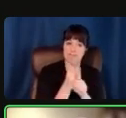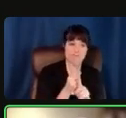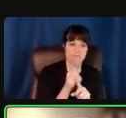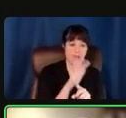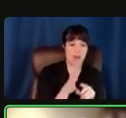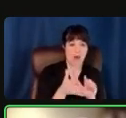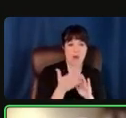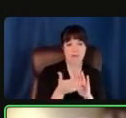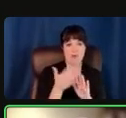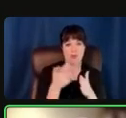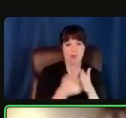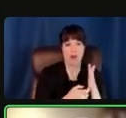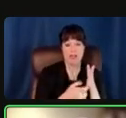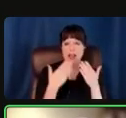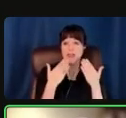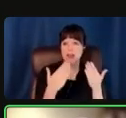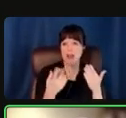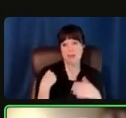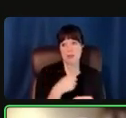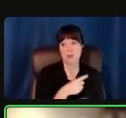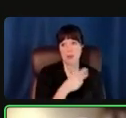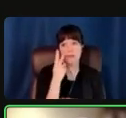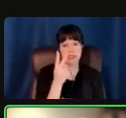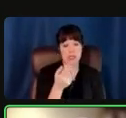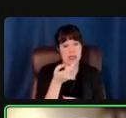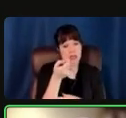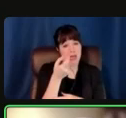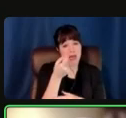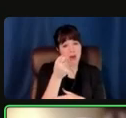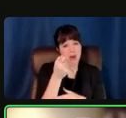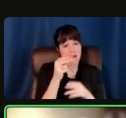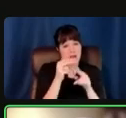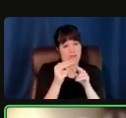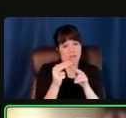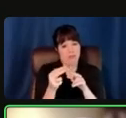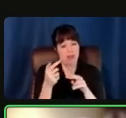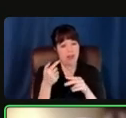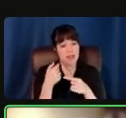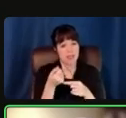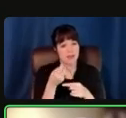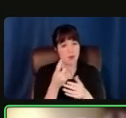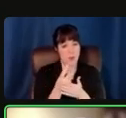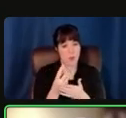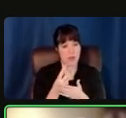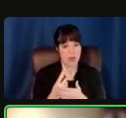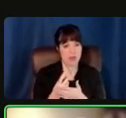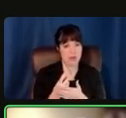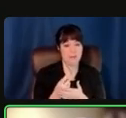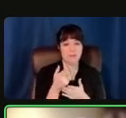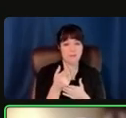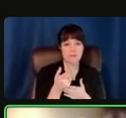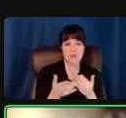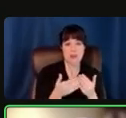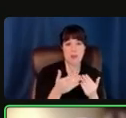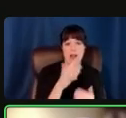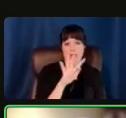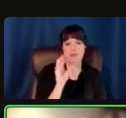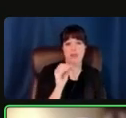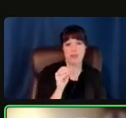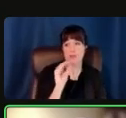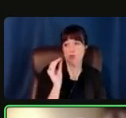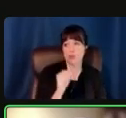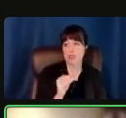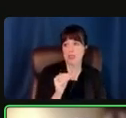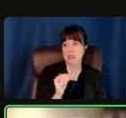costs. Thankfully, we have seen a slight decline in the last few weeks. This all translates into a nearly 50%